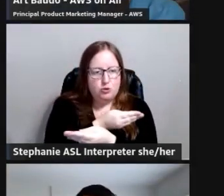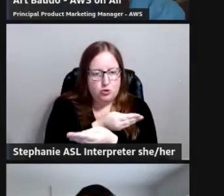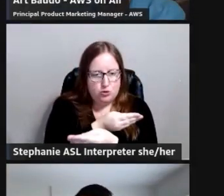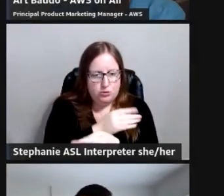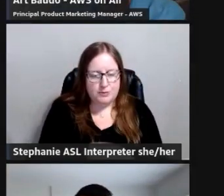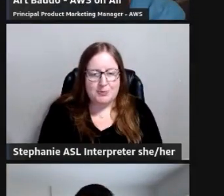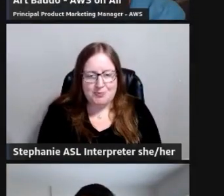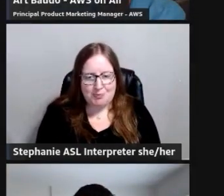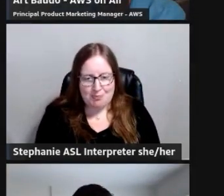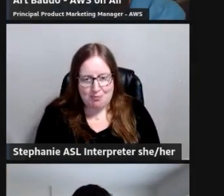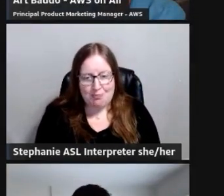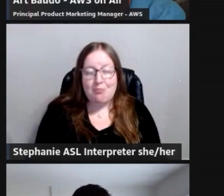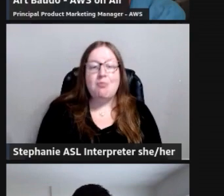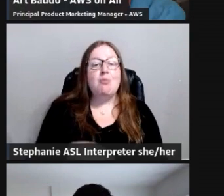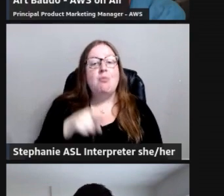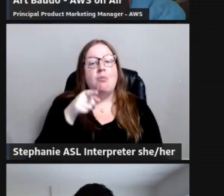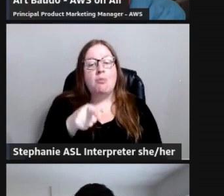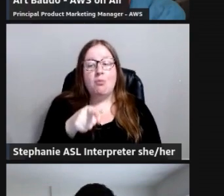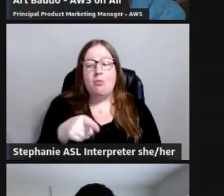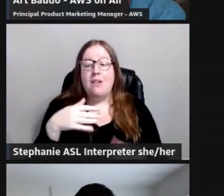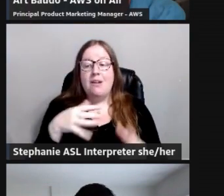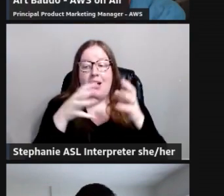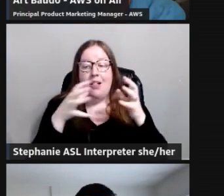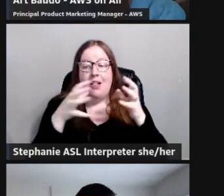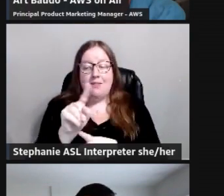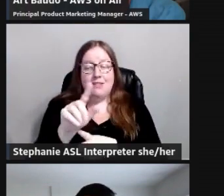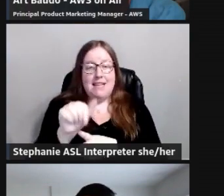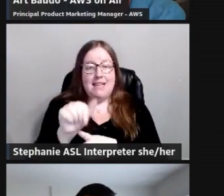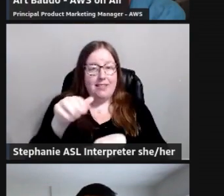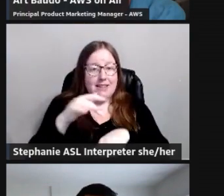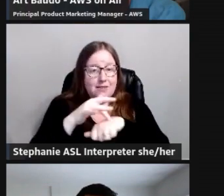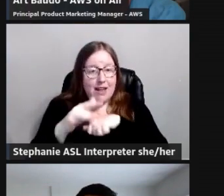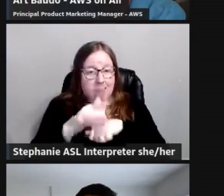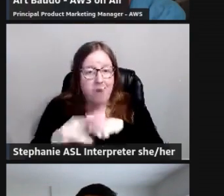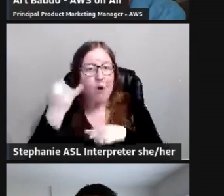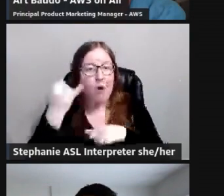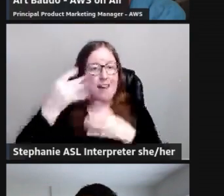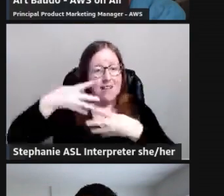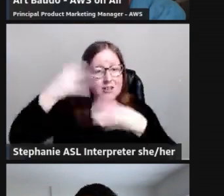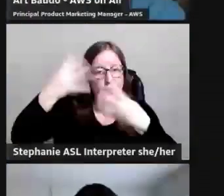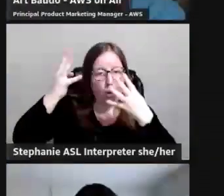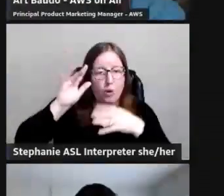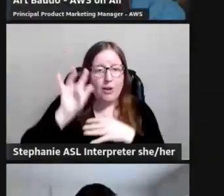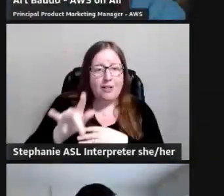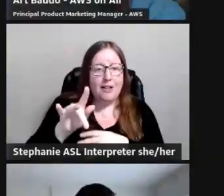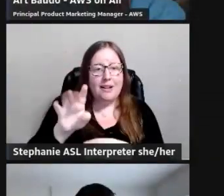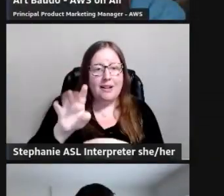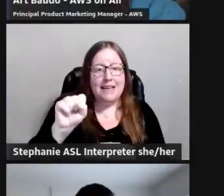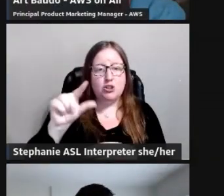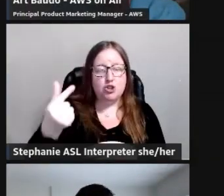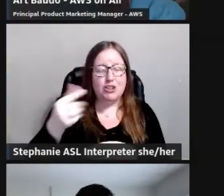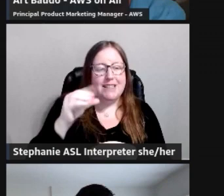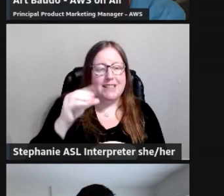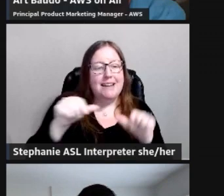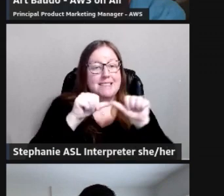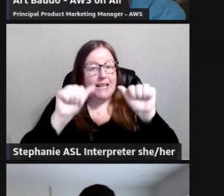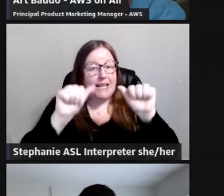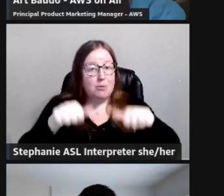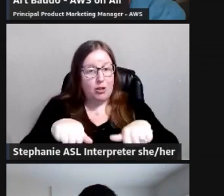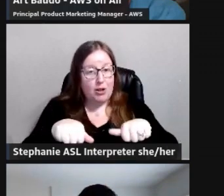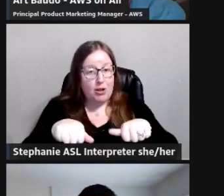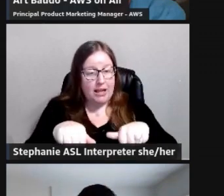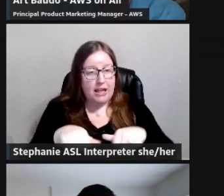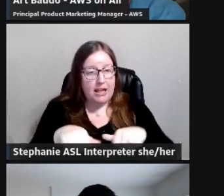within this, there's a lot of third-party data that's available. So if I scroll down and click on ESG and sustainability, you can